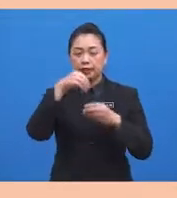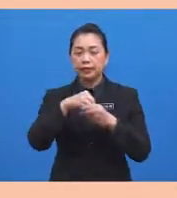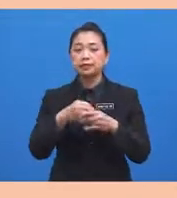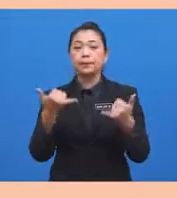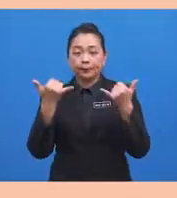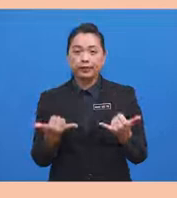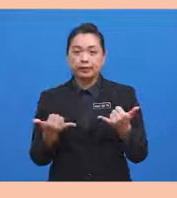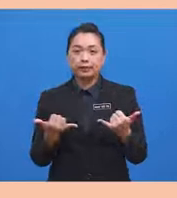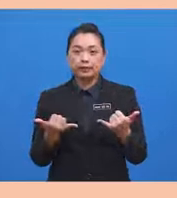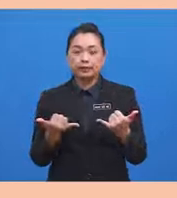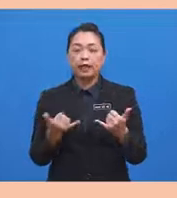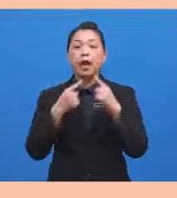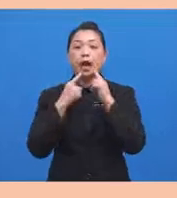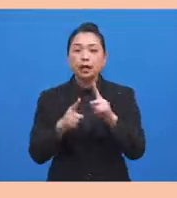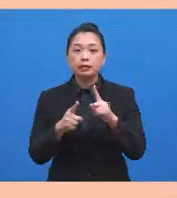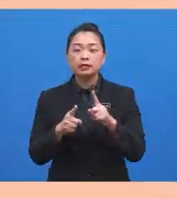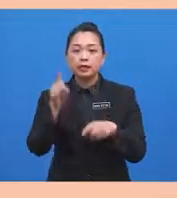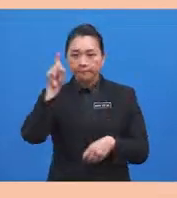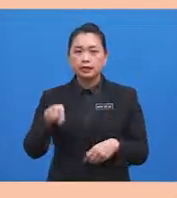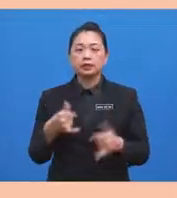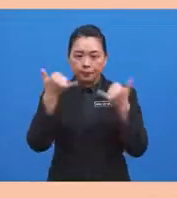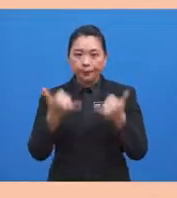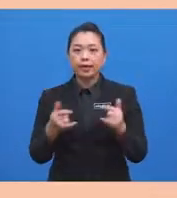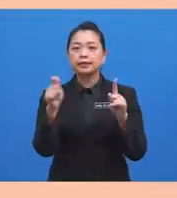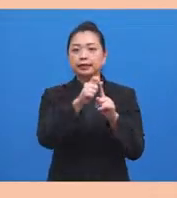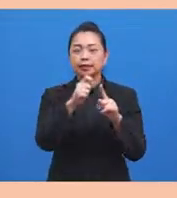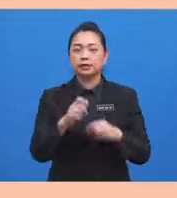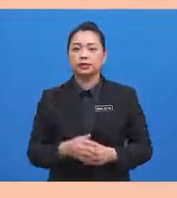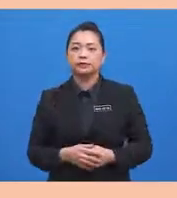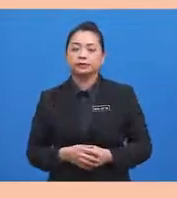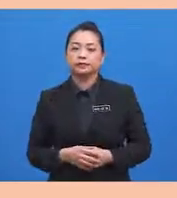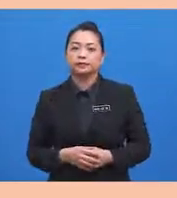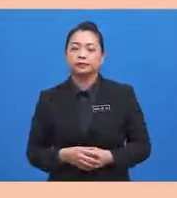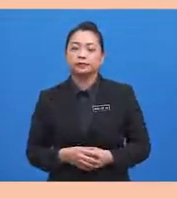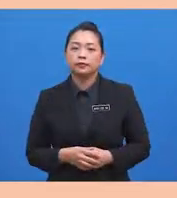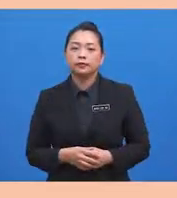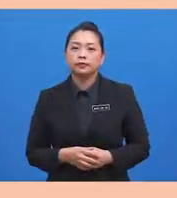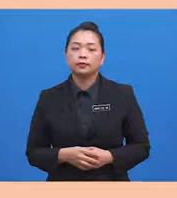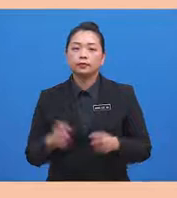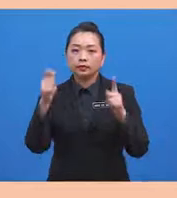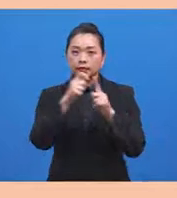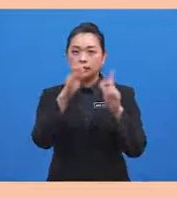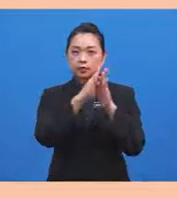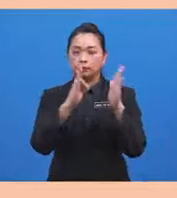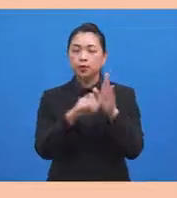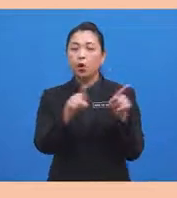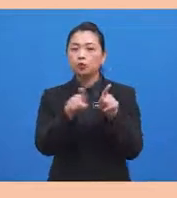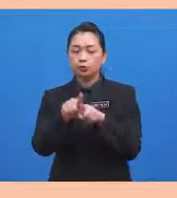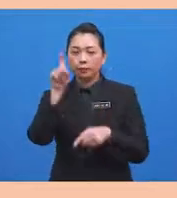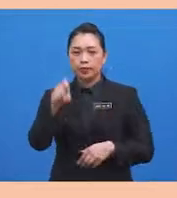present tense, answer must also be in the present tense. Yes, the tense form should also be the